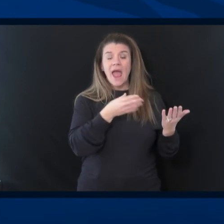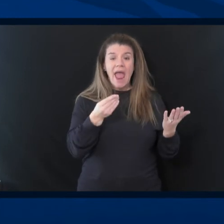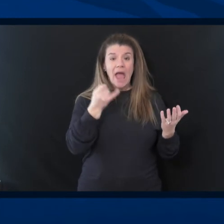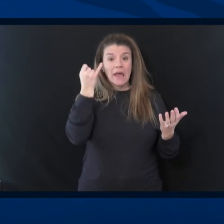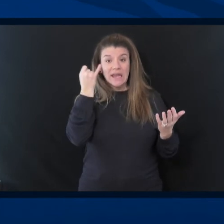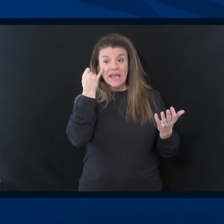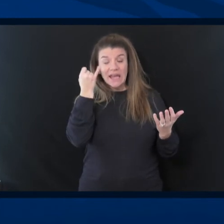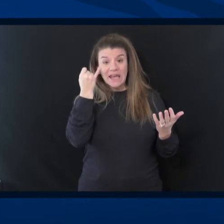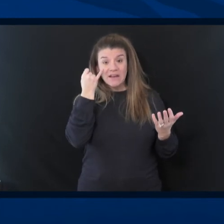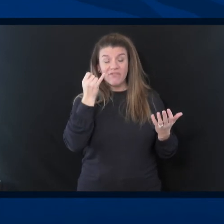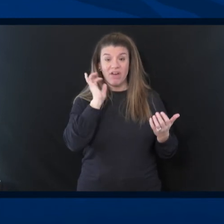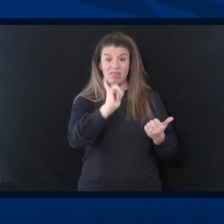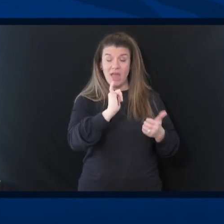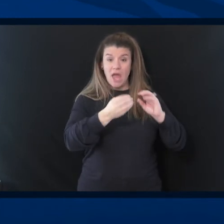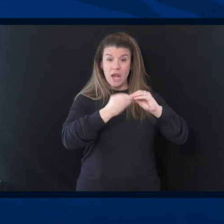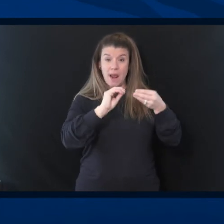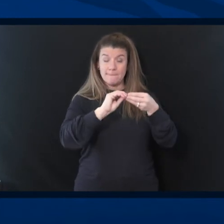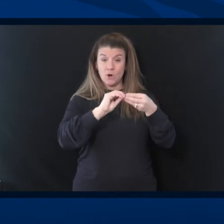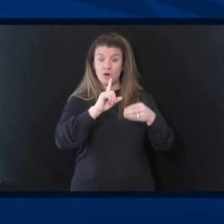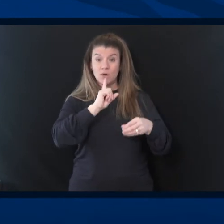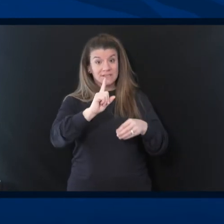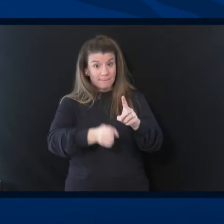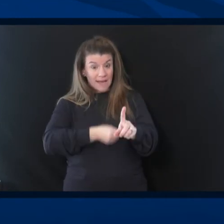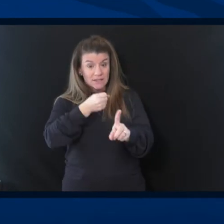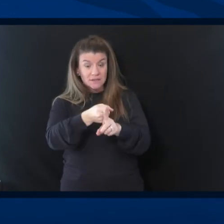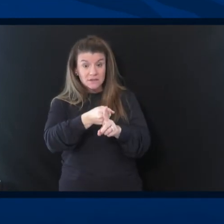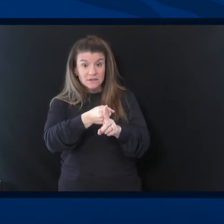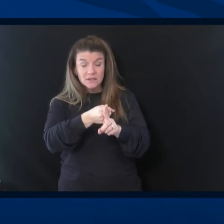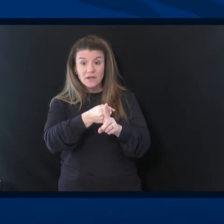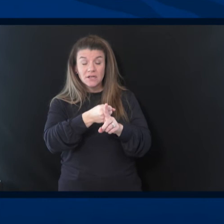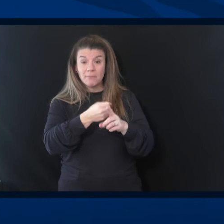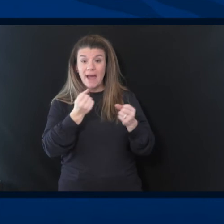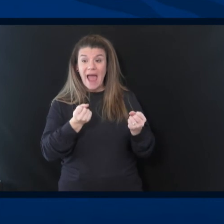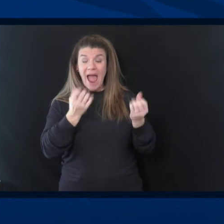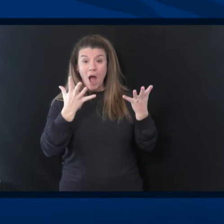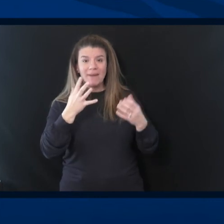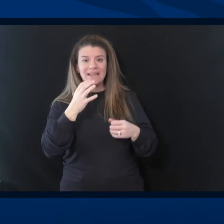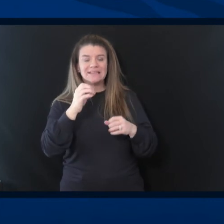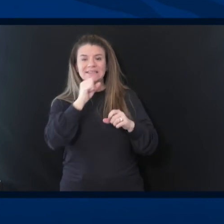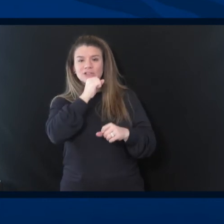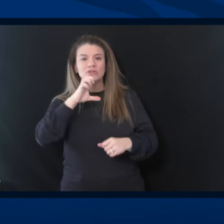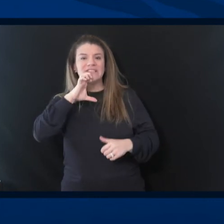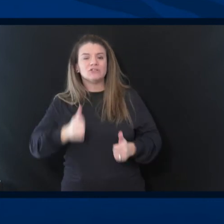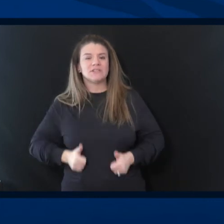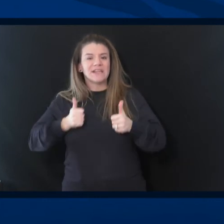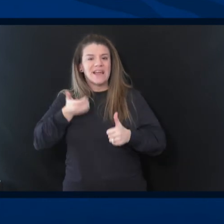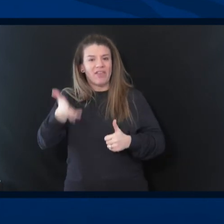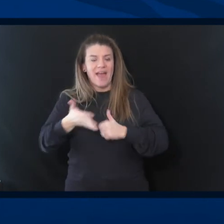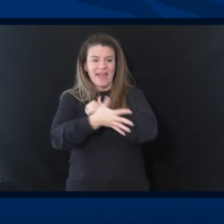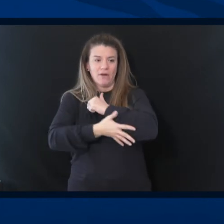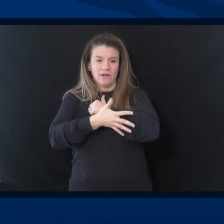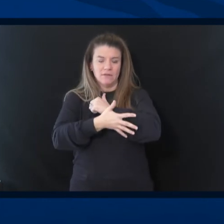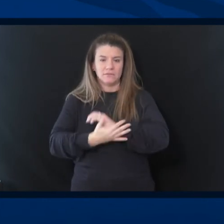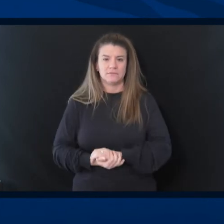that equation is impacted by the number of elderly people in that county.